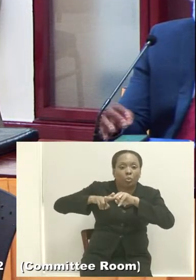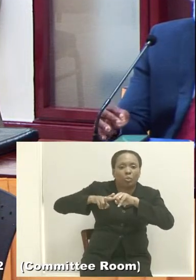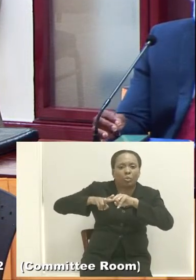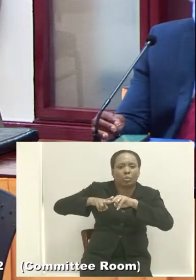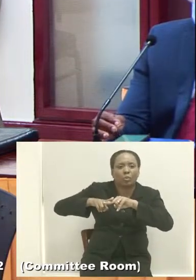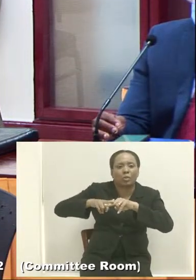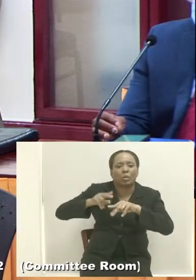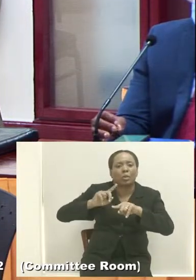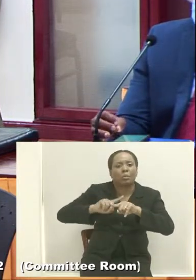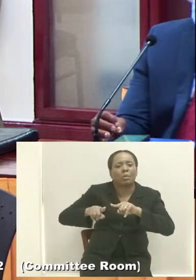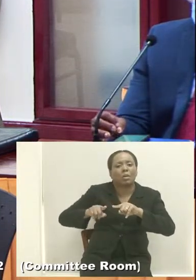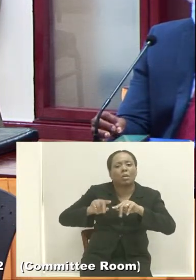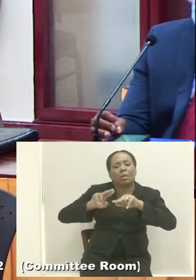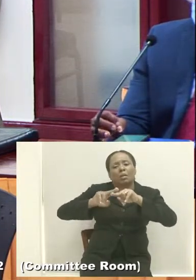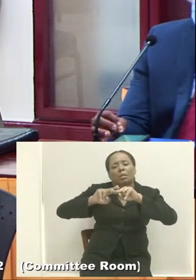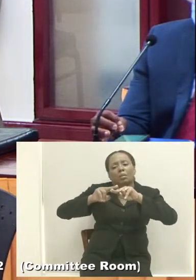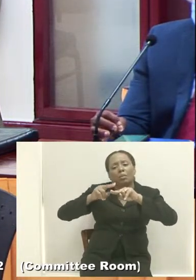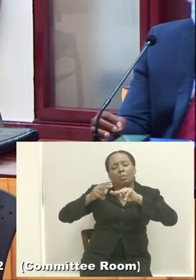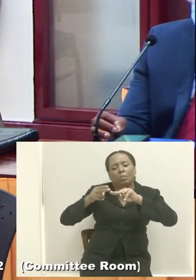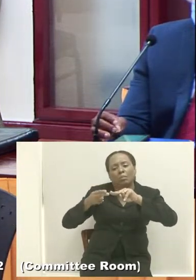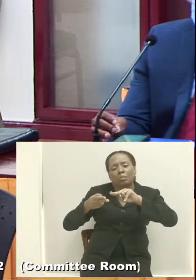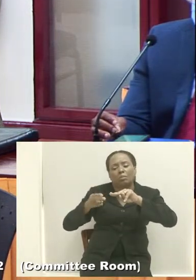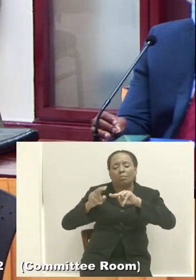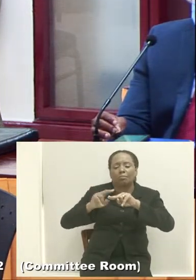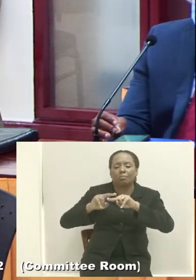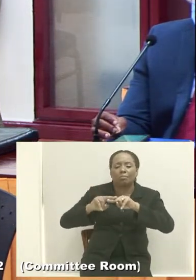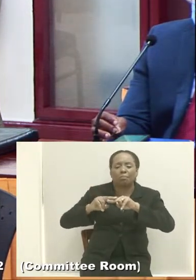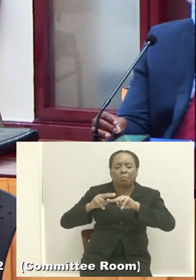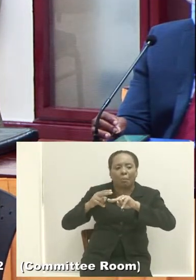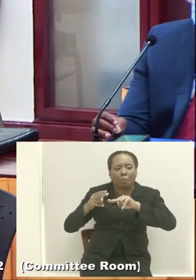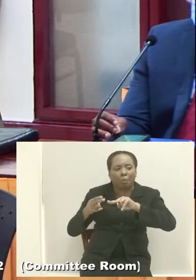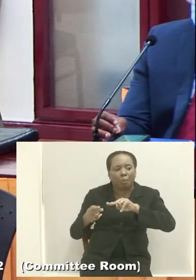Within the electricity sector, the